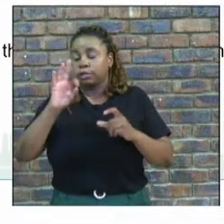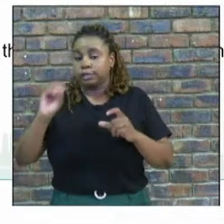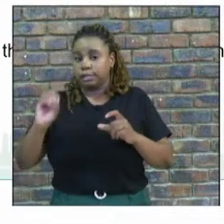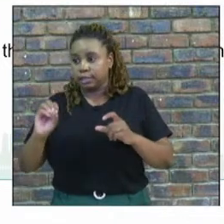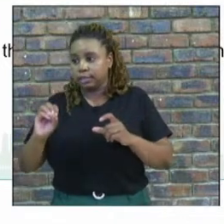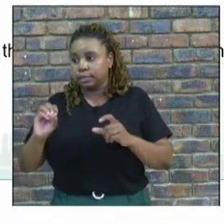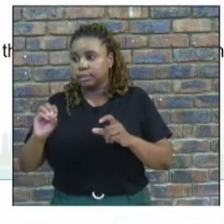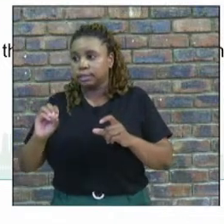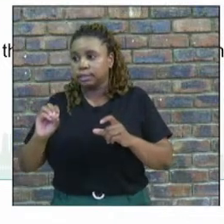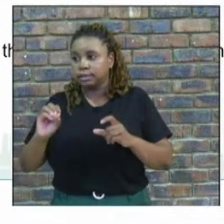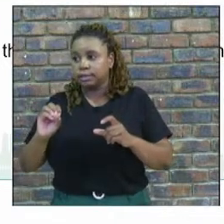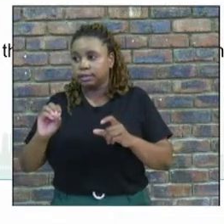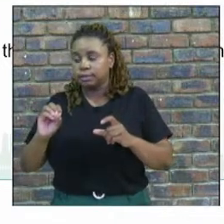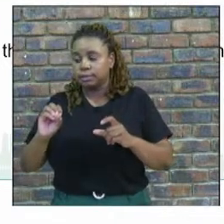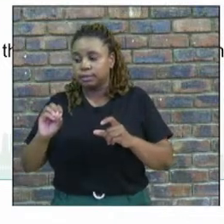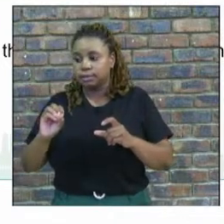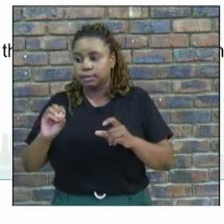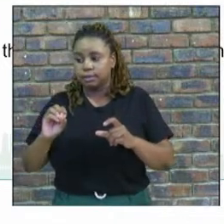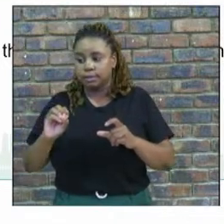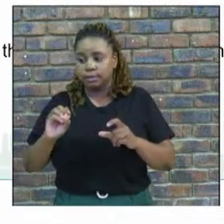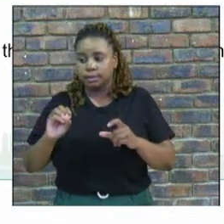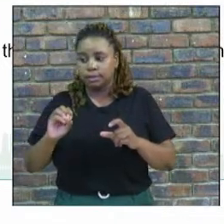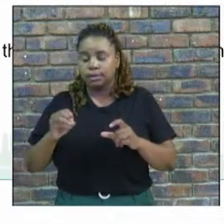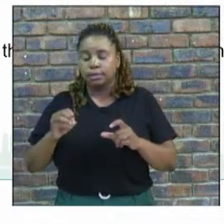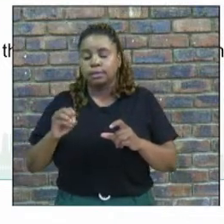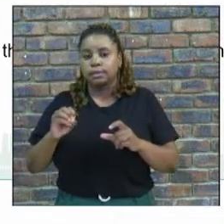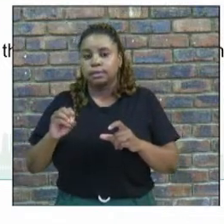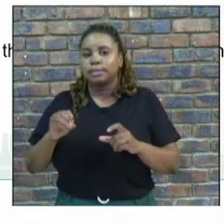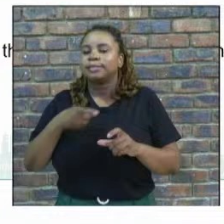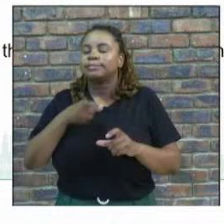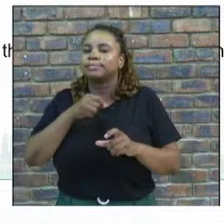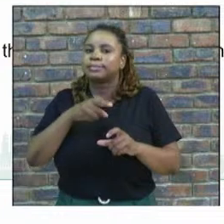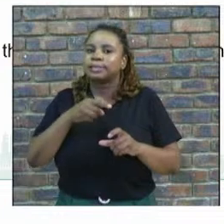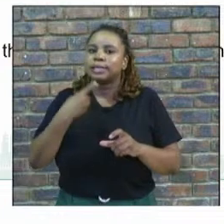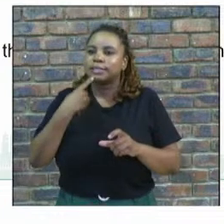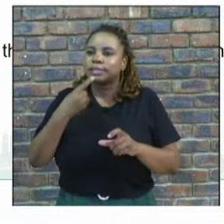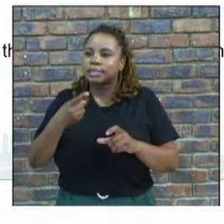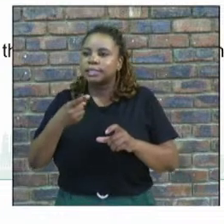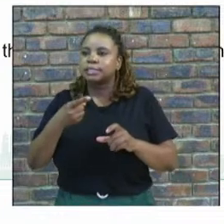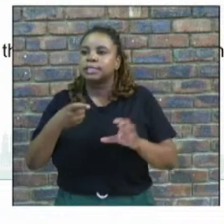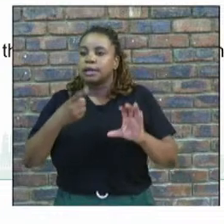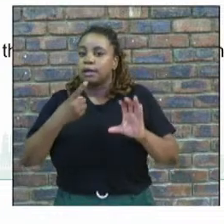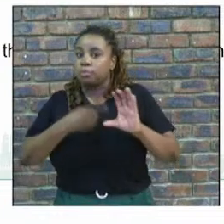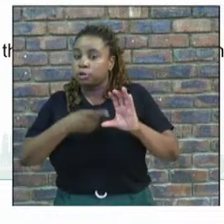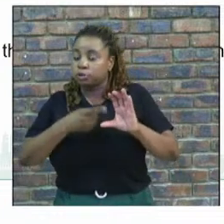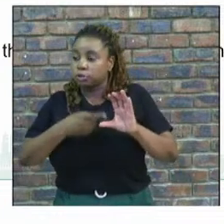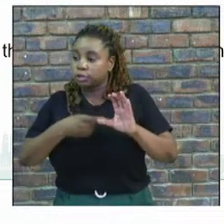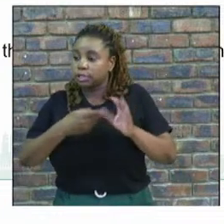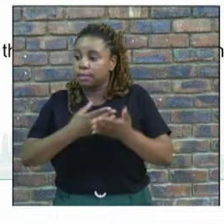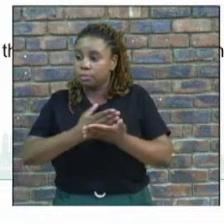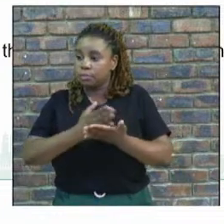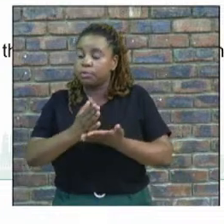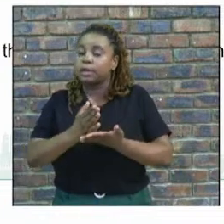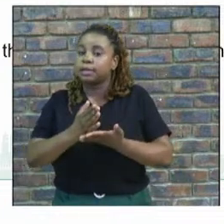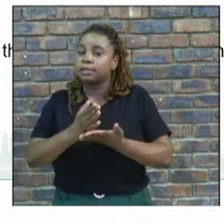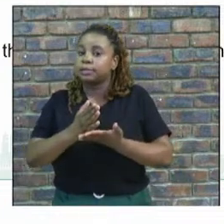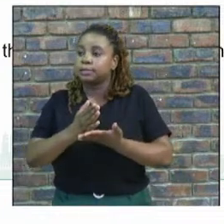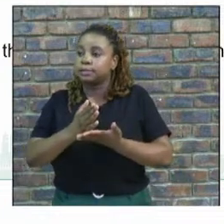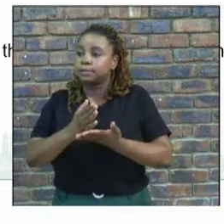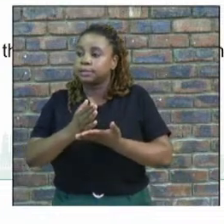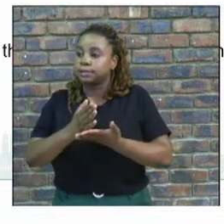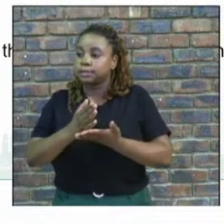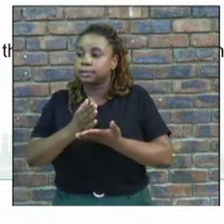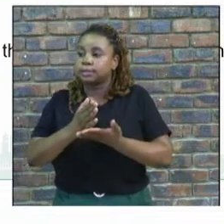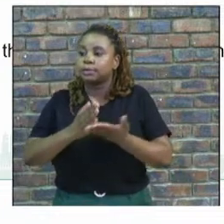the partitioning of right, and it further states that petroleum right may not be partitioned. So partitioning is